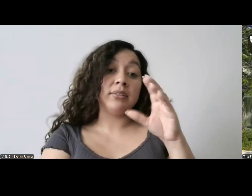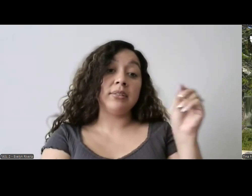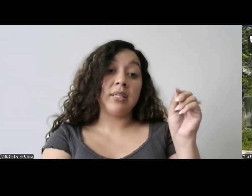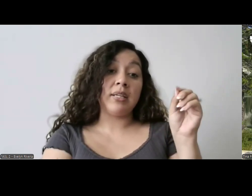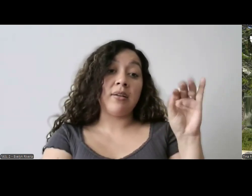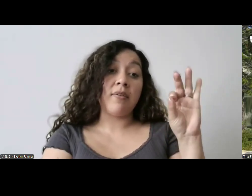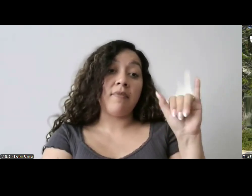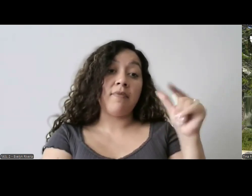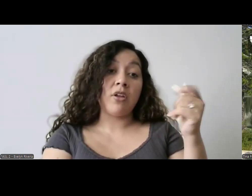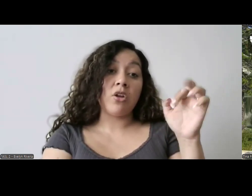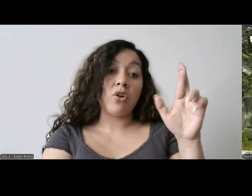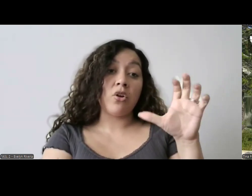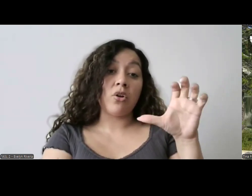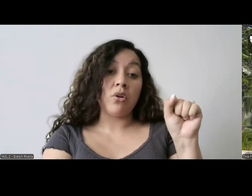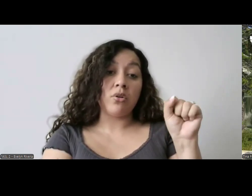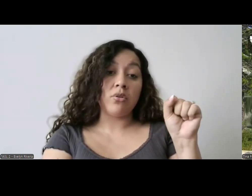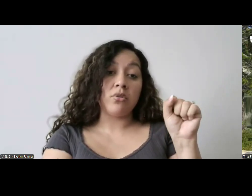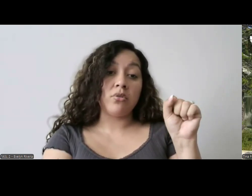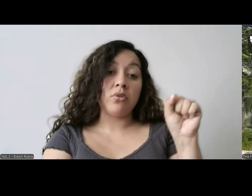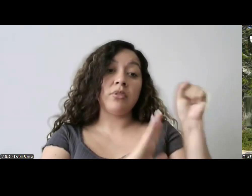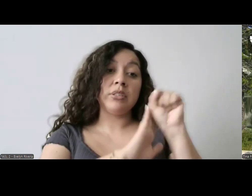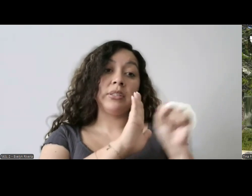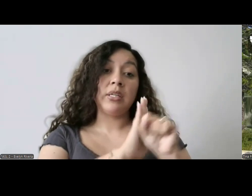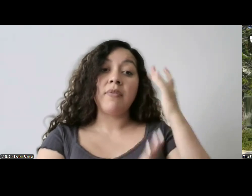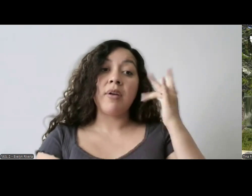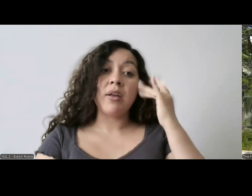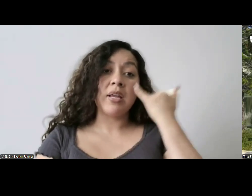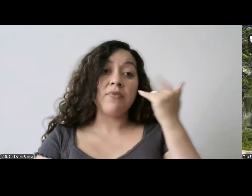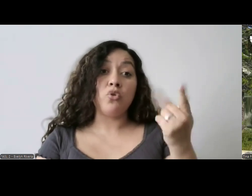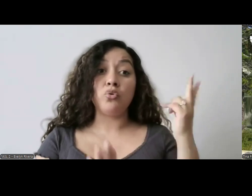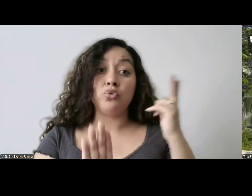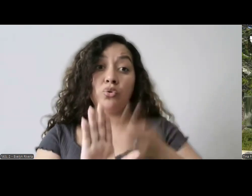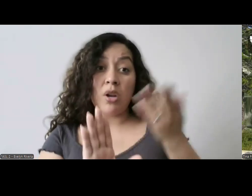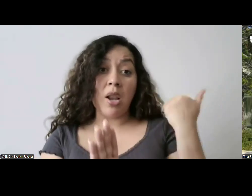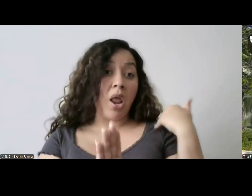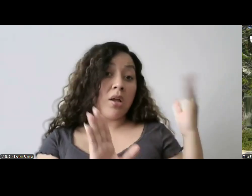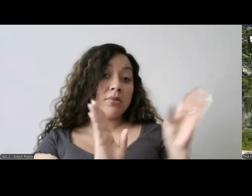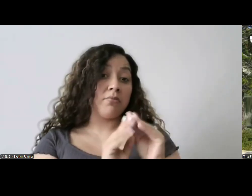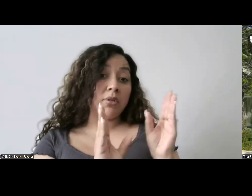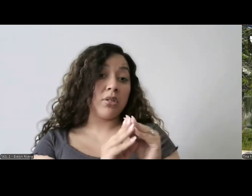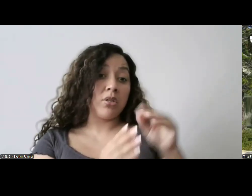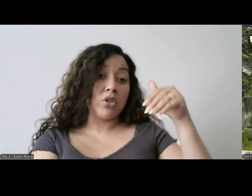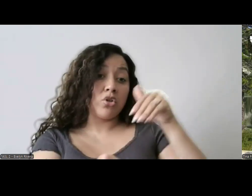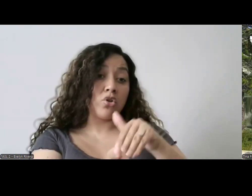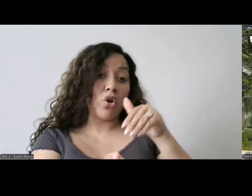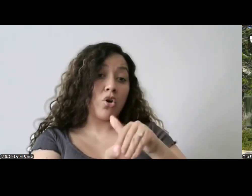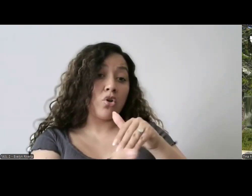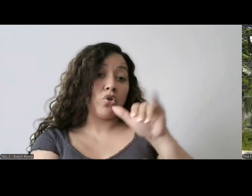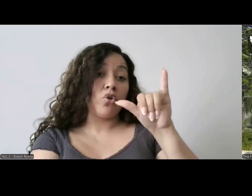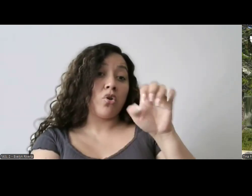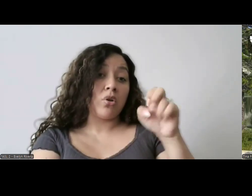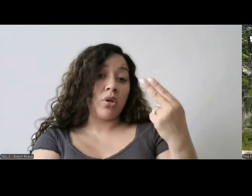in the last meeting, Dr. Jarman Ye had presented on her facts and